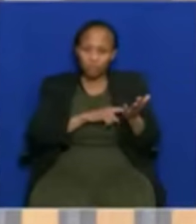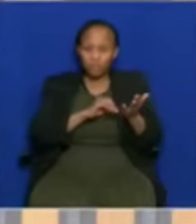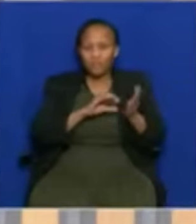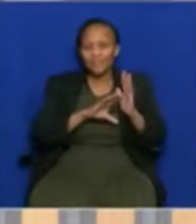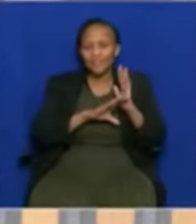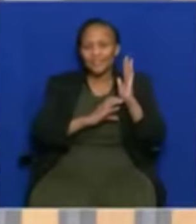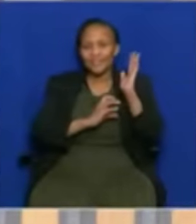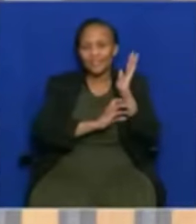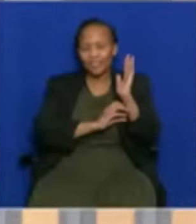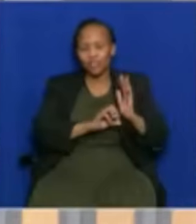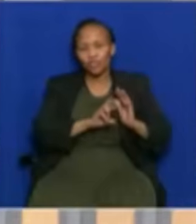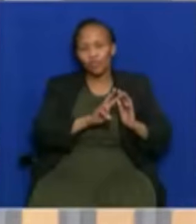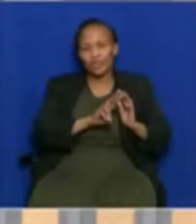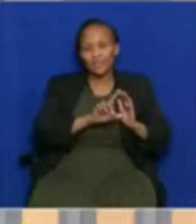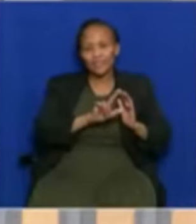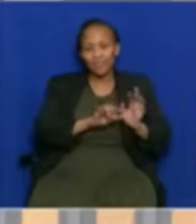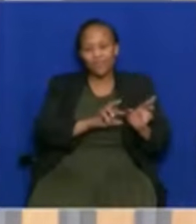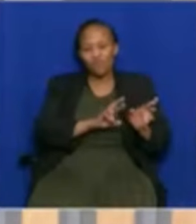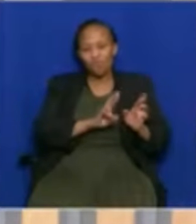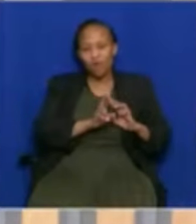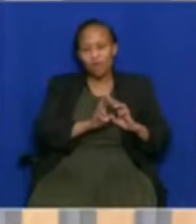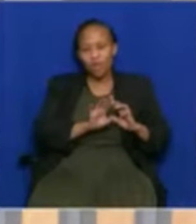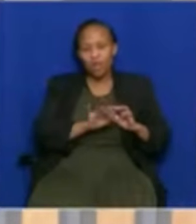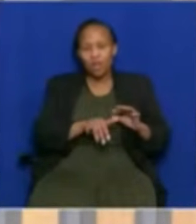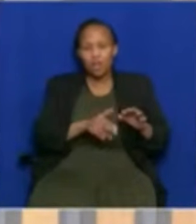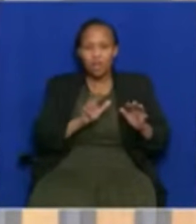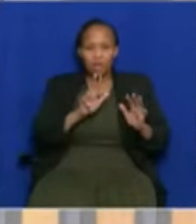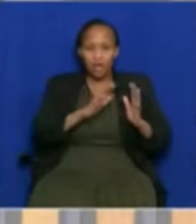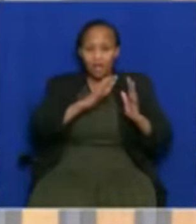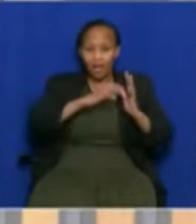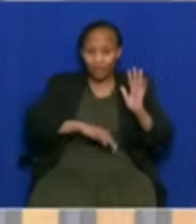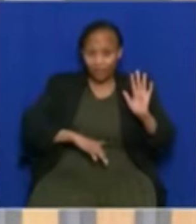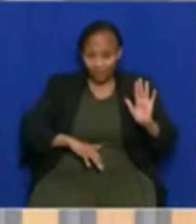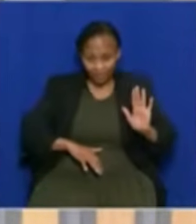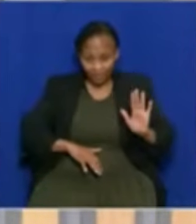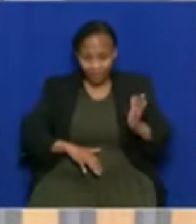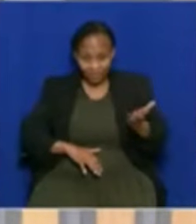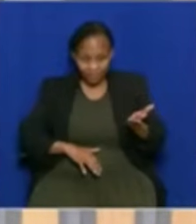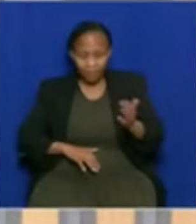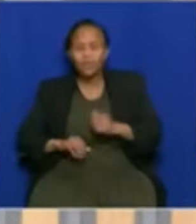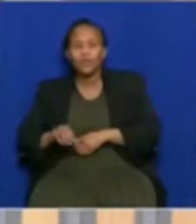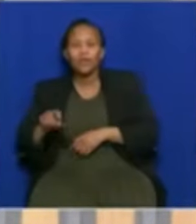affidavit. The second being the A1